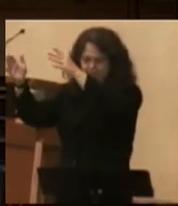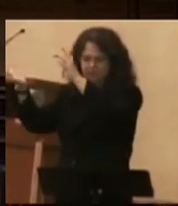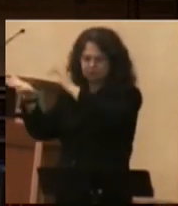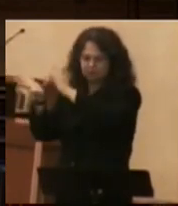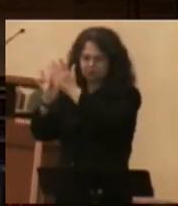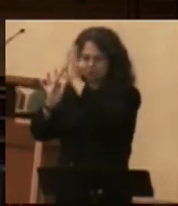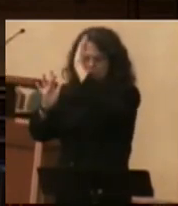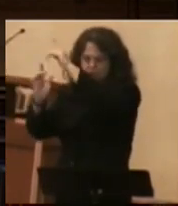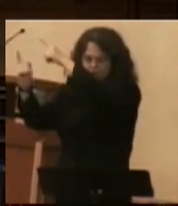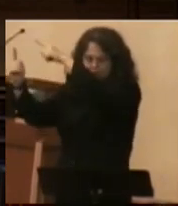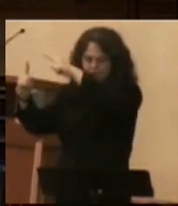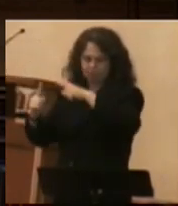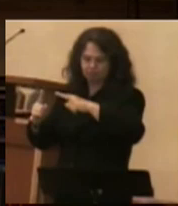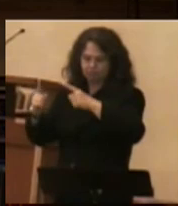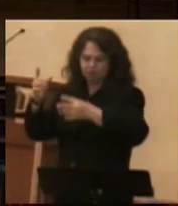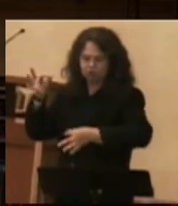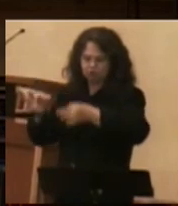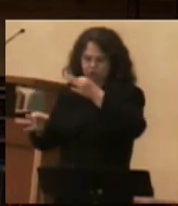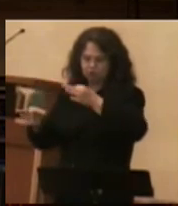Father.